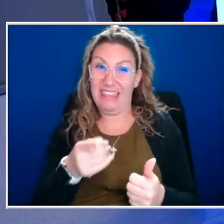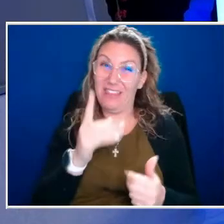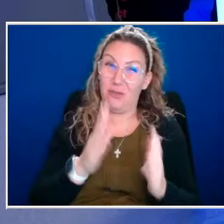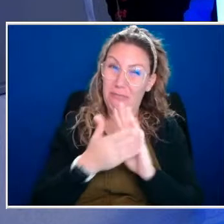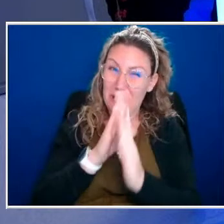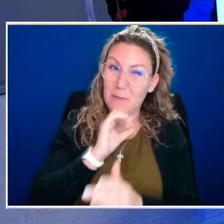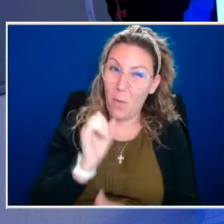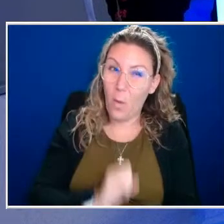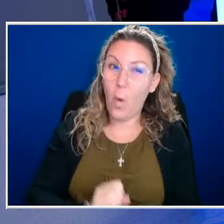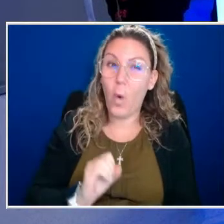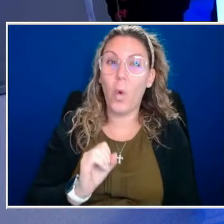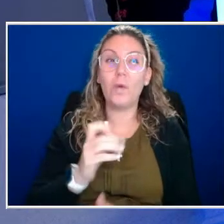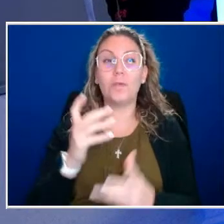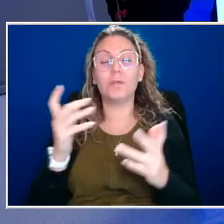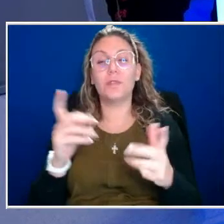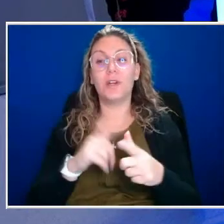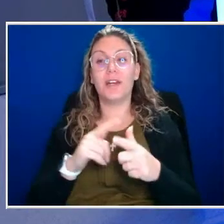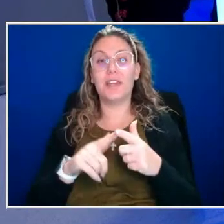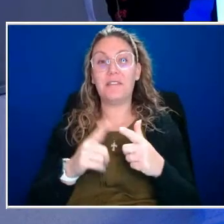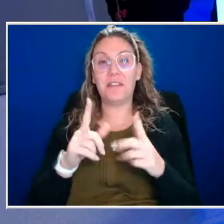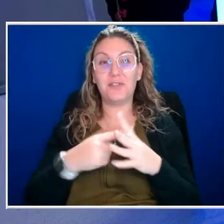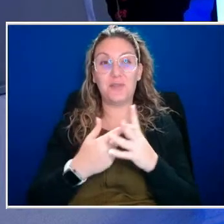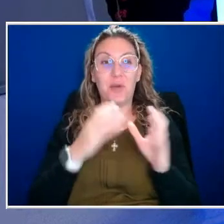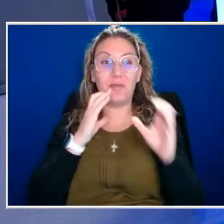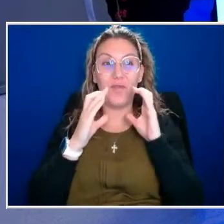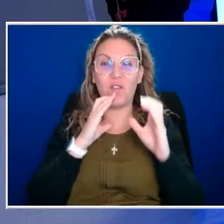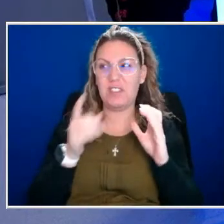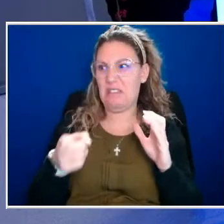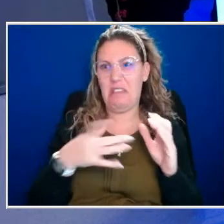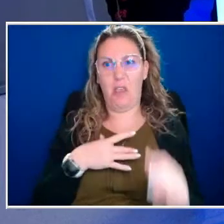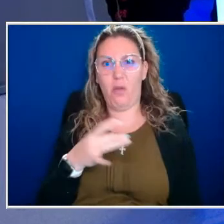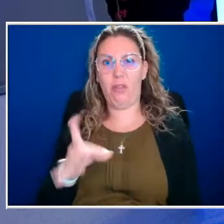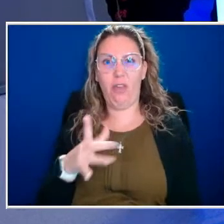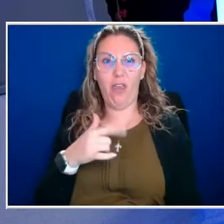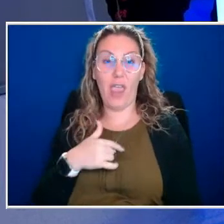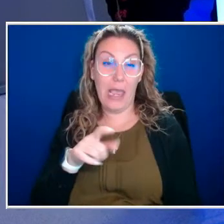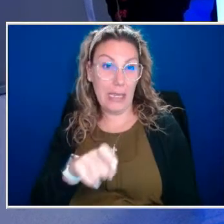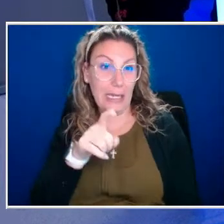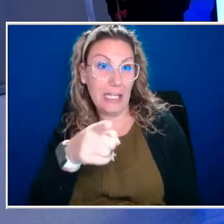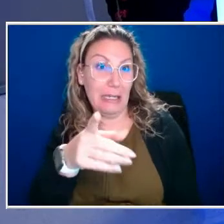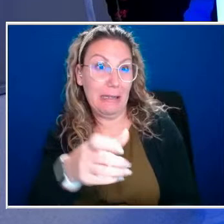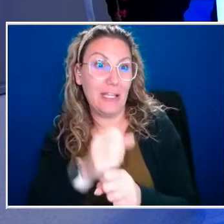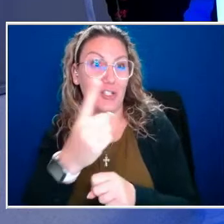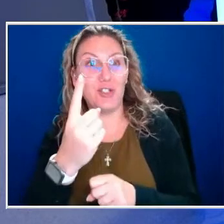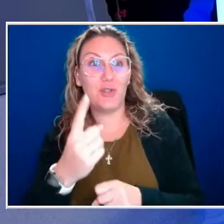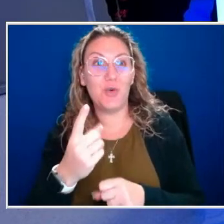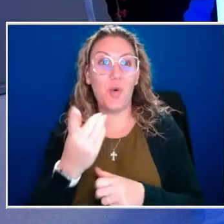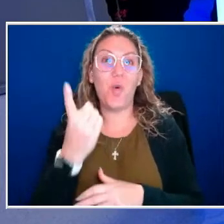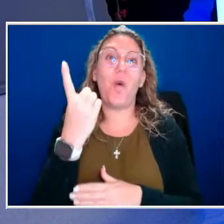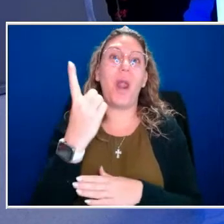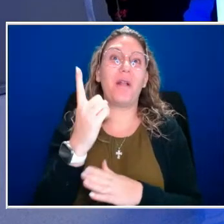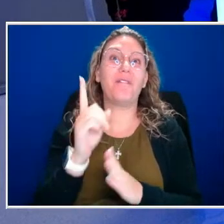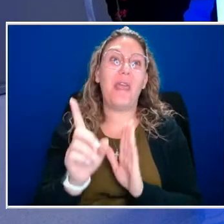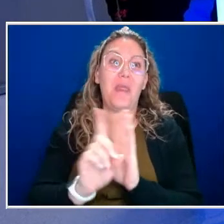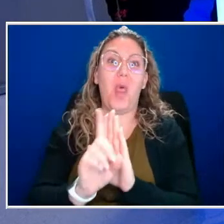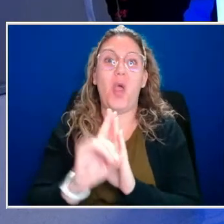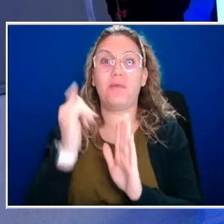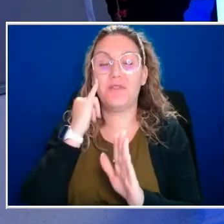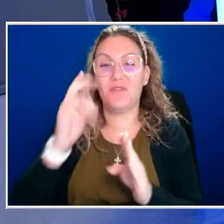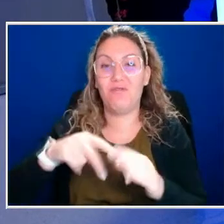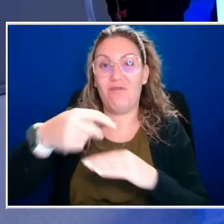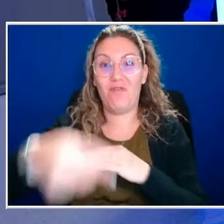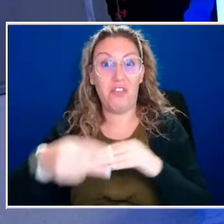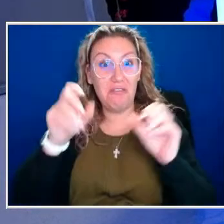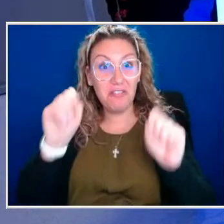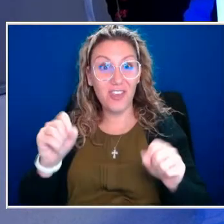conversation with them, and they do not like it when I say things like, I'm gonna have to get you one of those little alarms just in case you fall, because it could happen one day, and